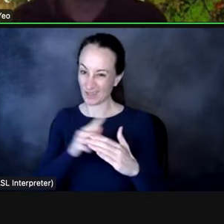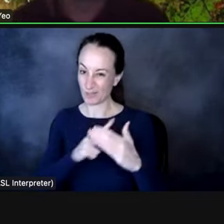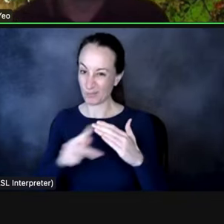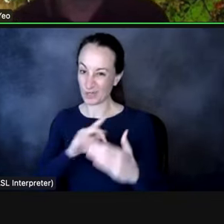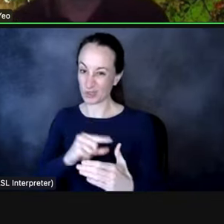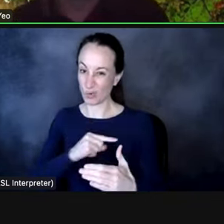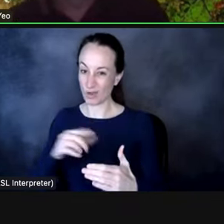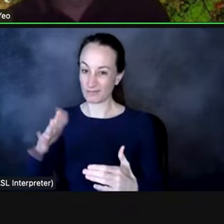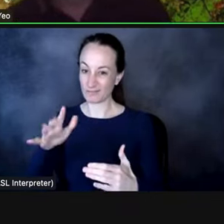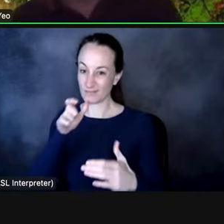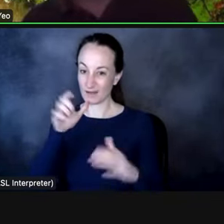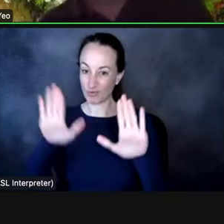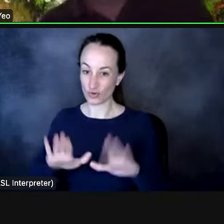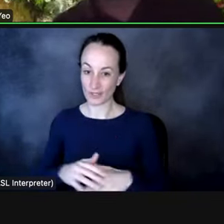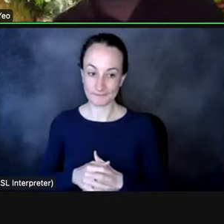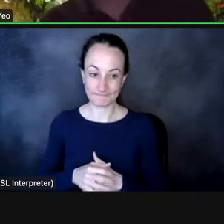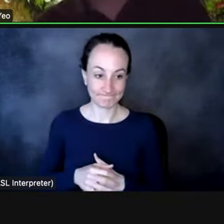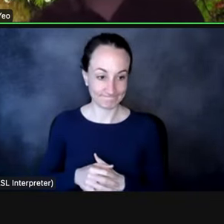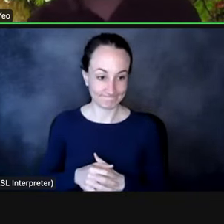great.